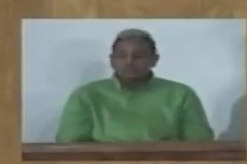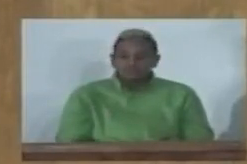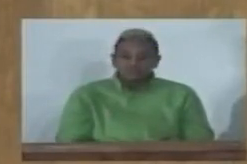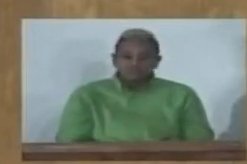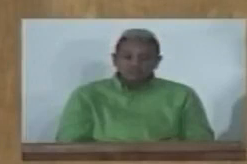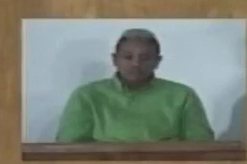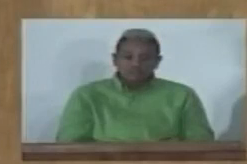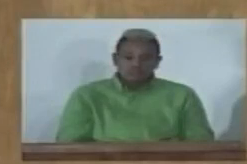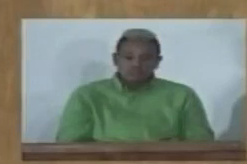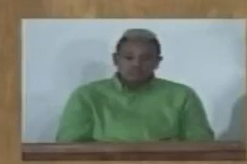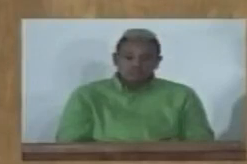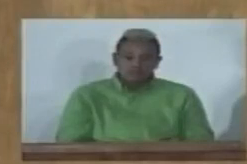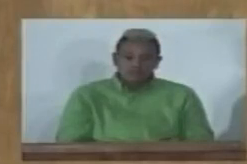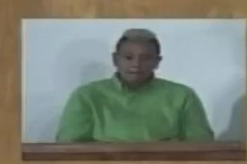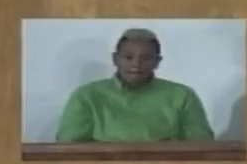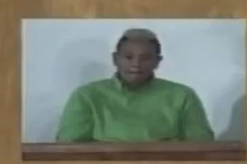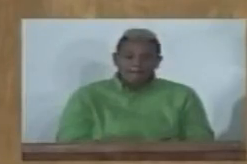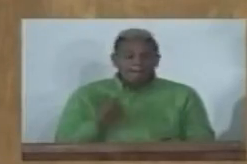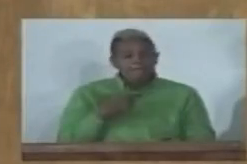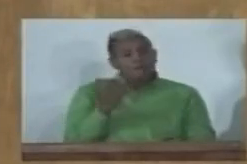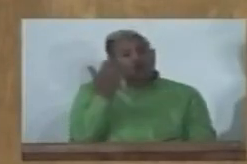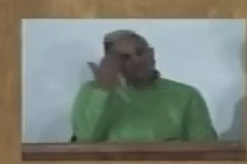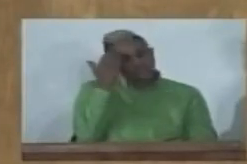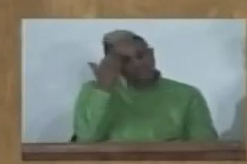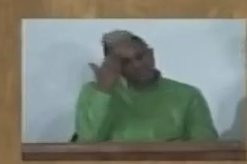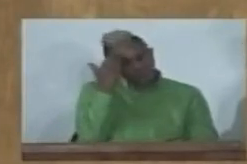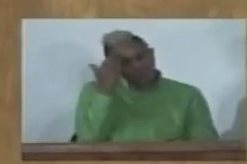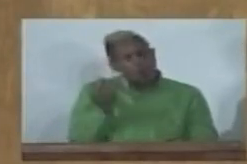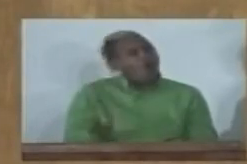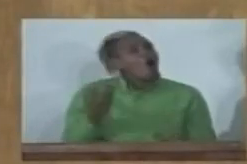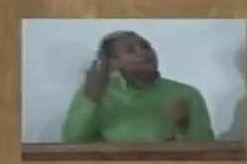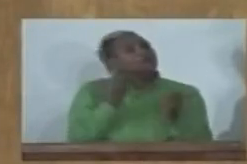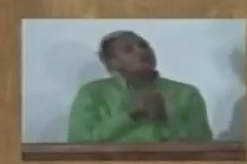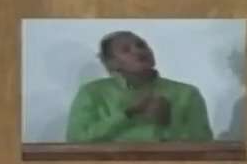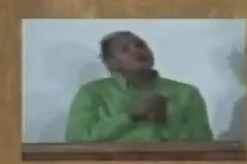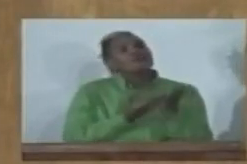So, we'd like to know how much in the fund,